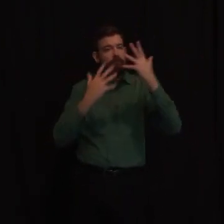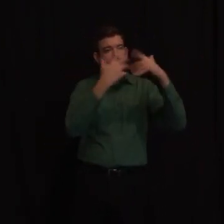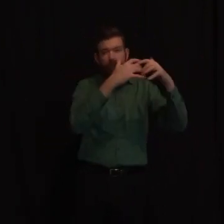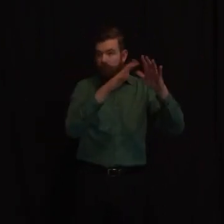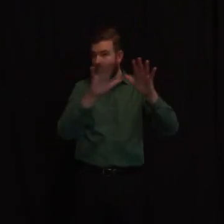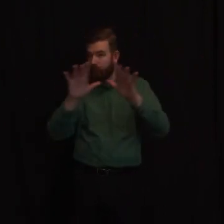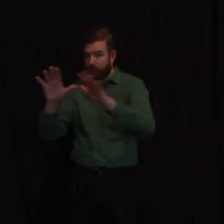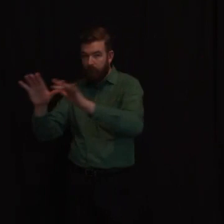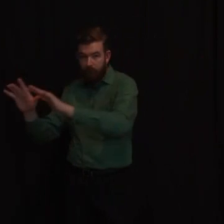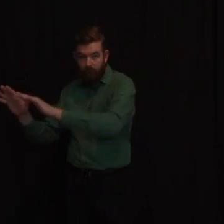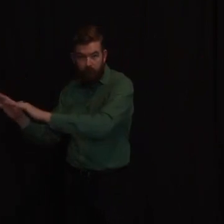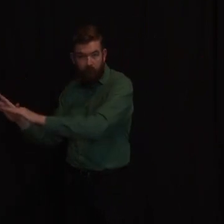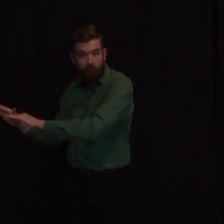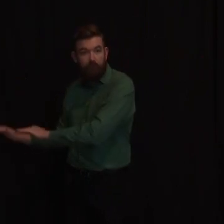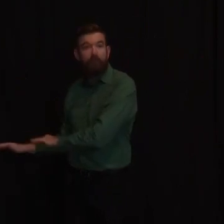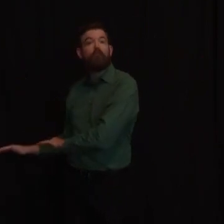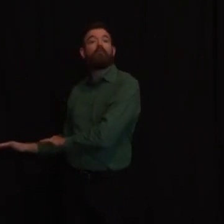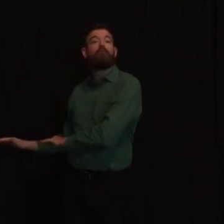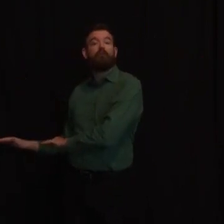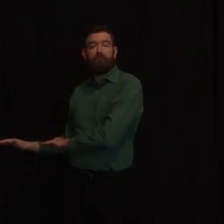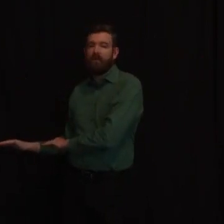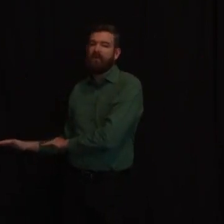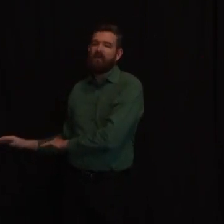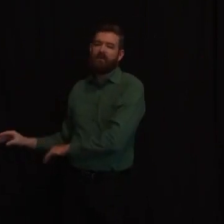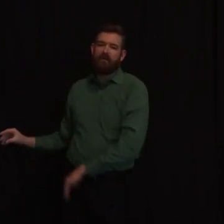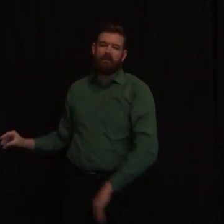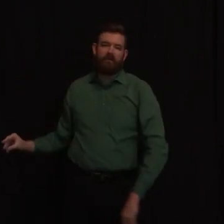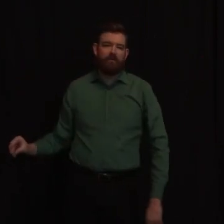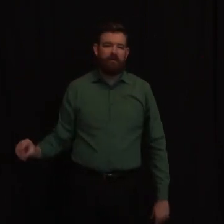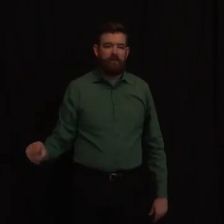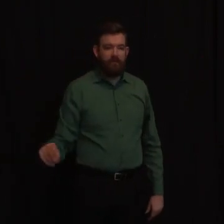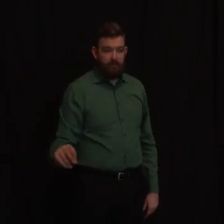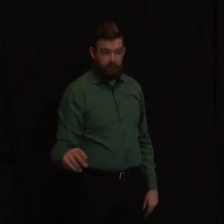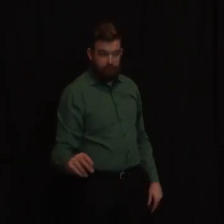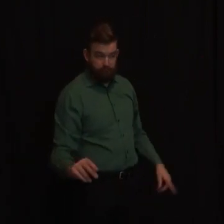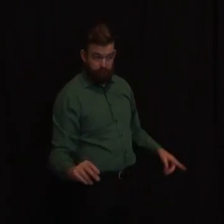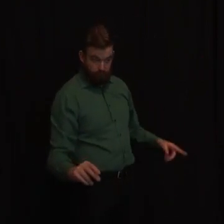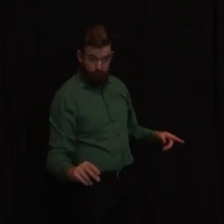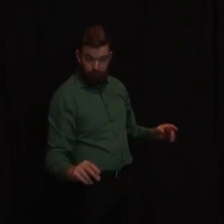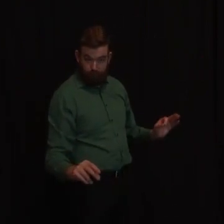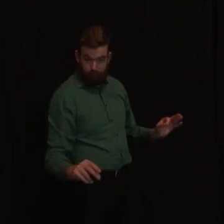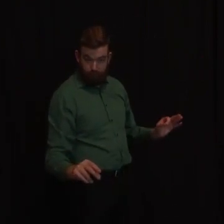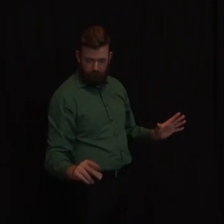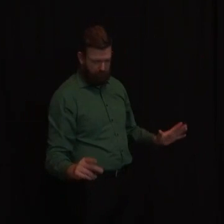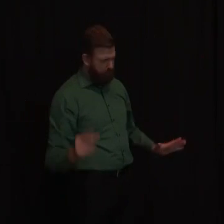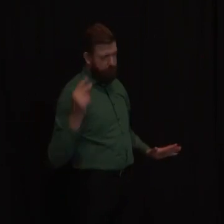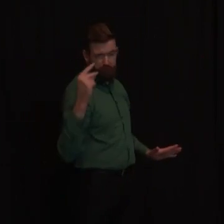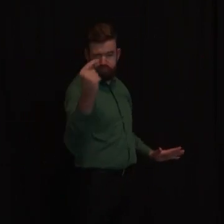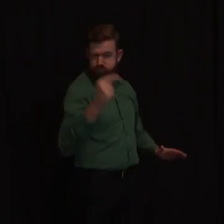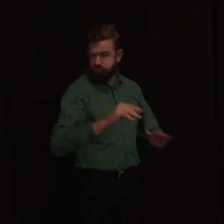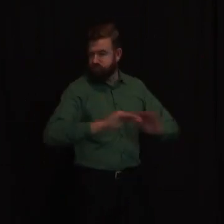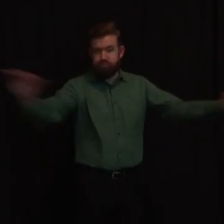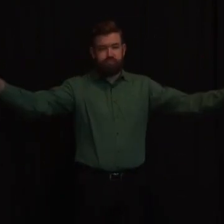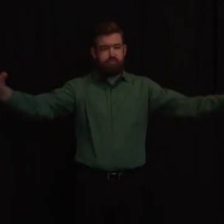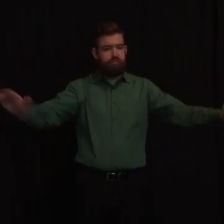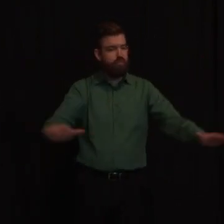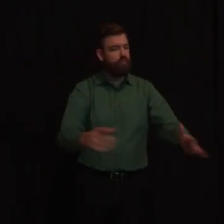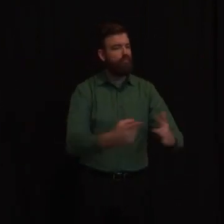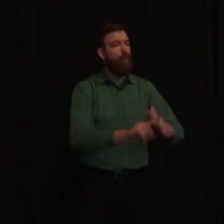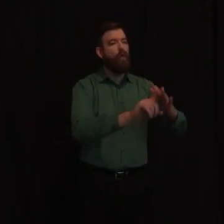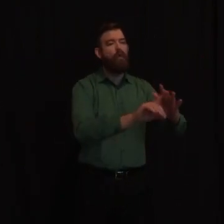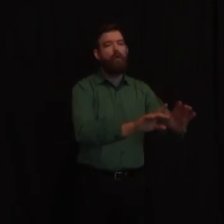we will be telling you that the second we've got that confidence, and we will be tweaking and or reopening parts of New Jersey